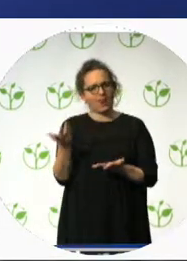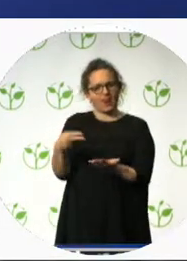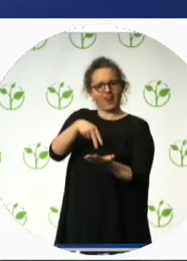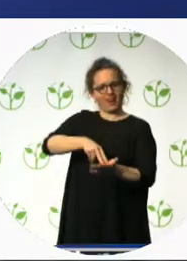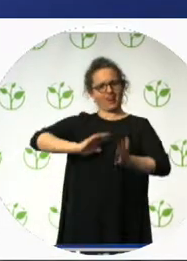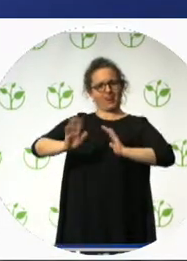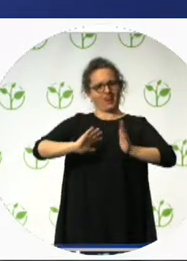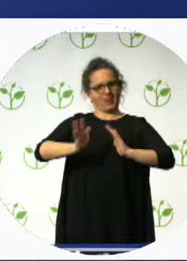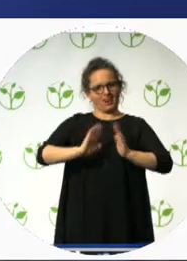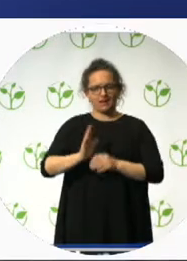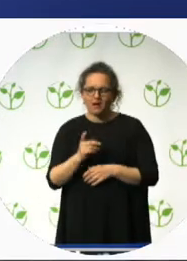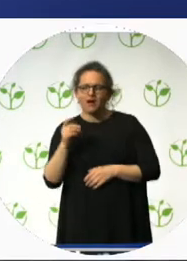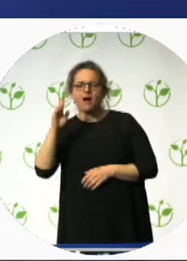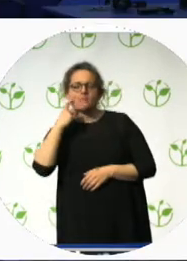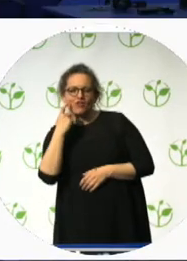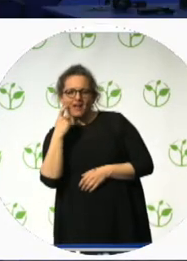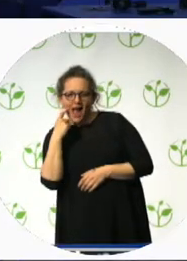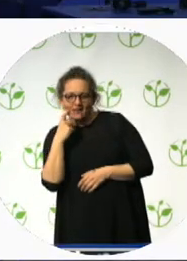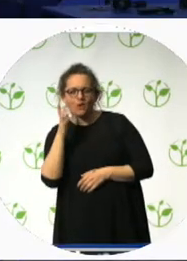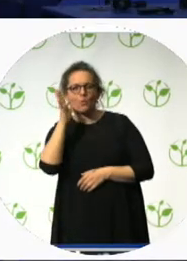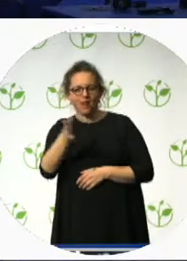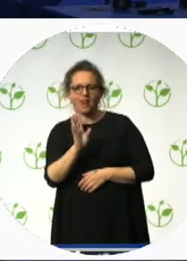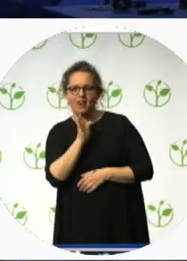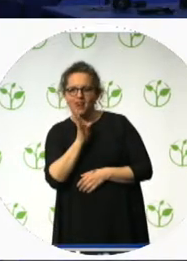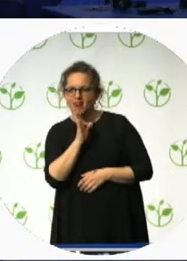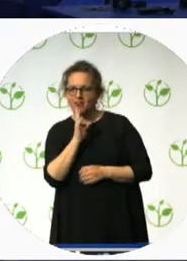for our presentation.